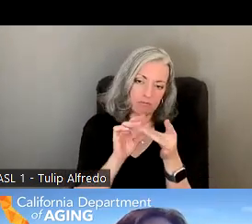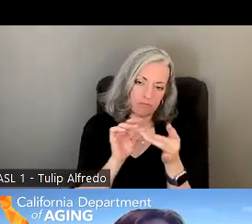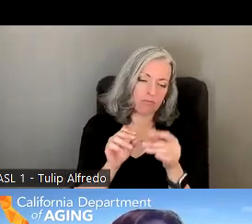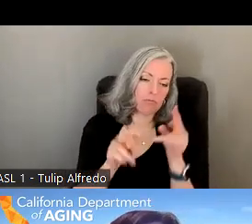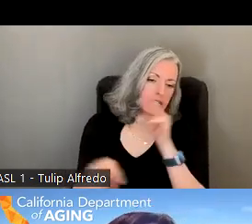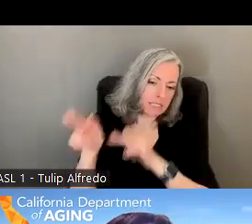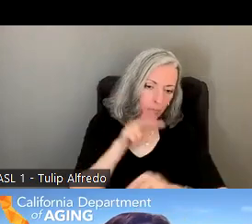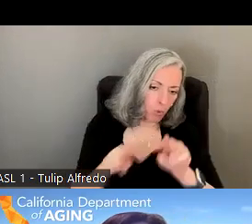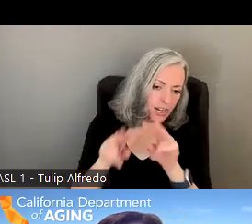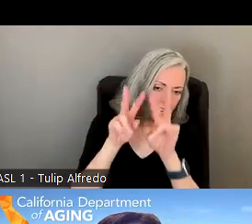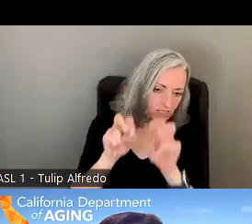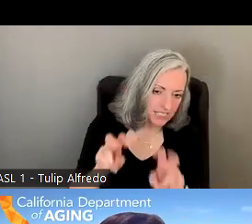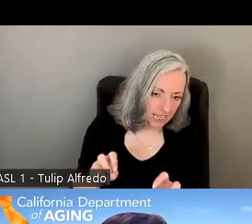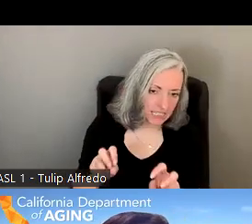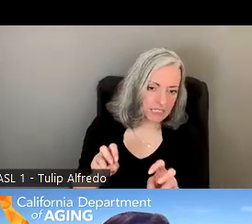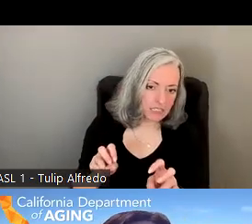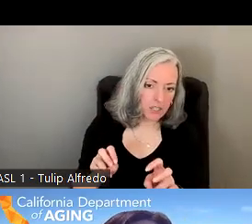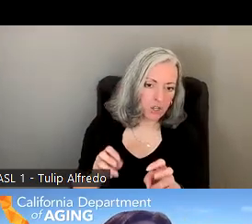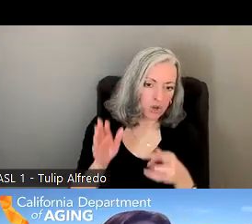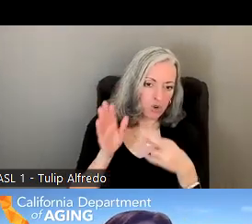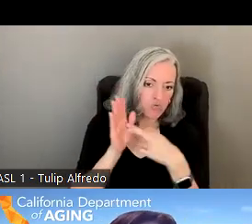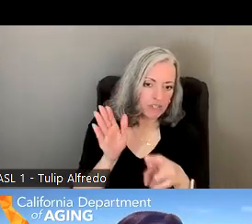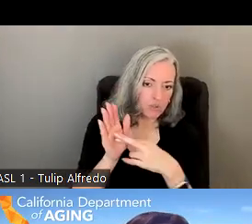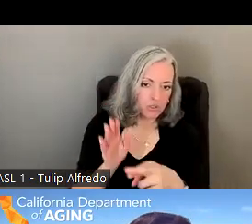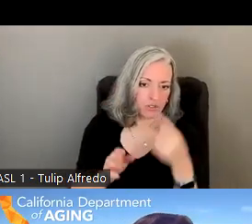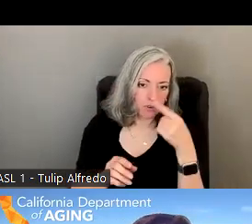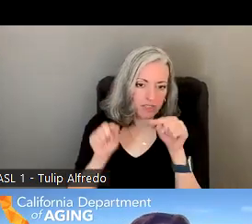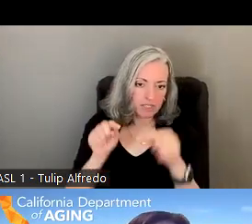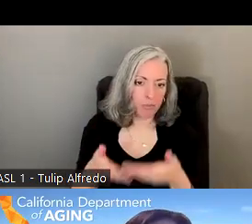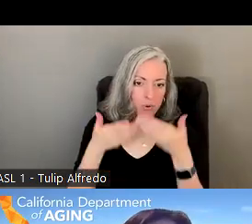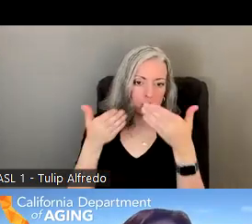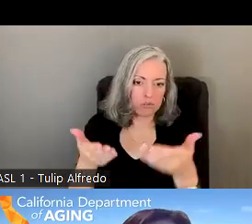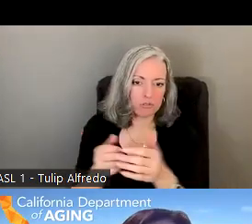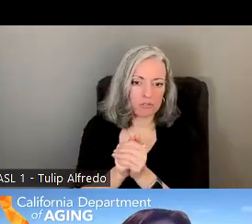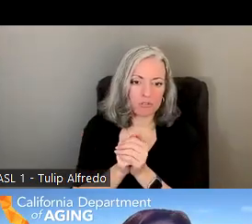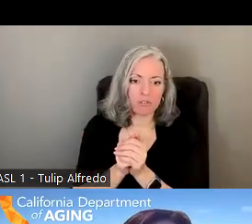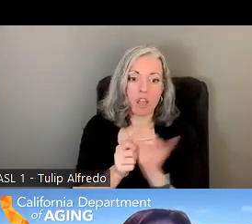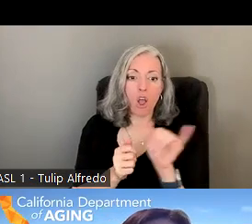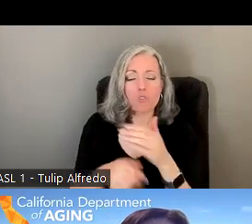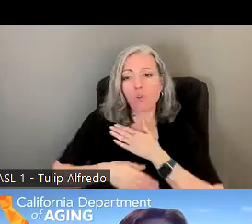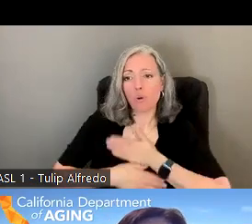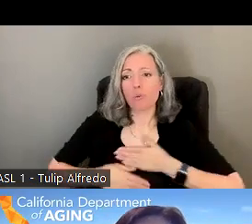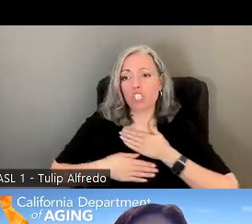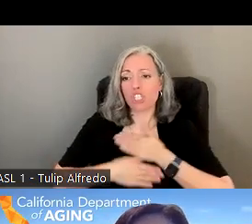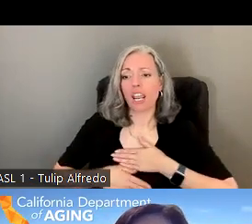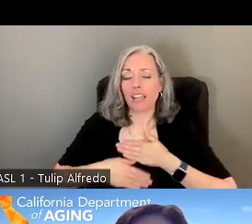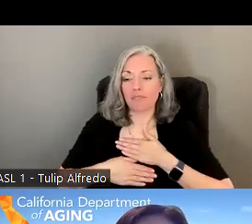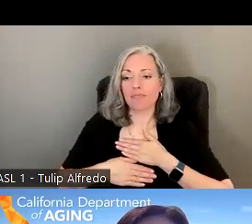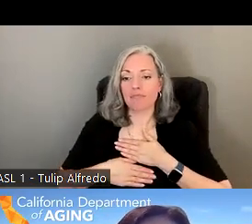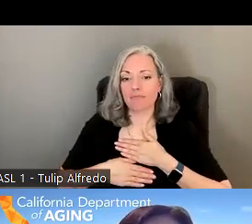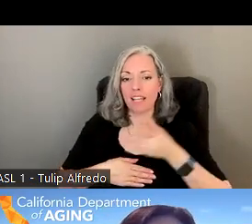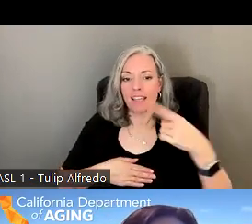and investigating resources to support this proposal. I also really appreciated